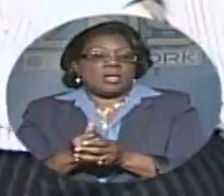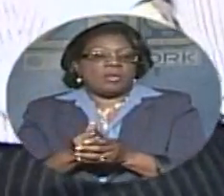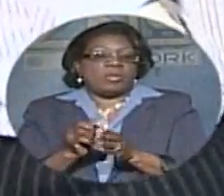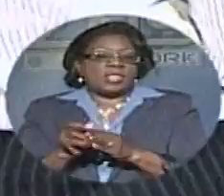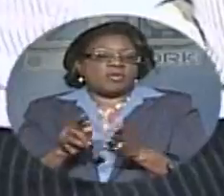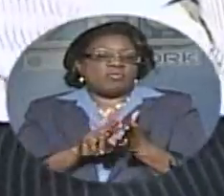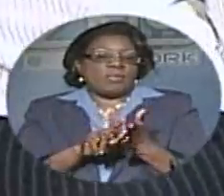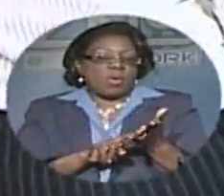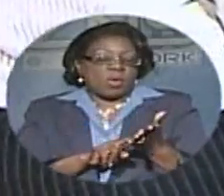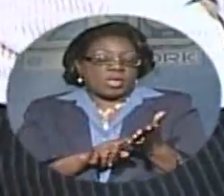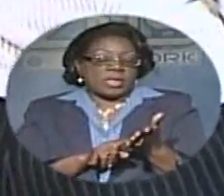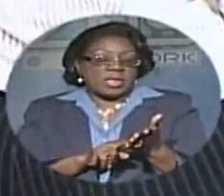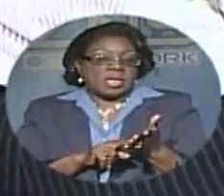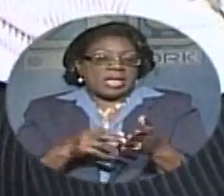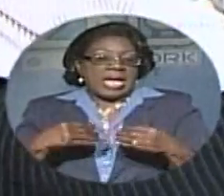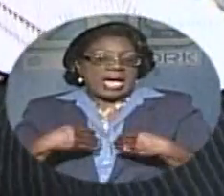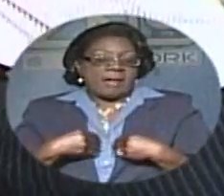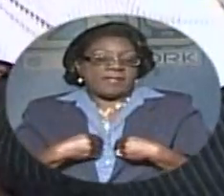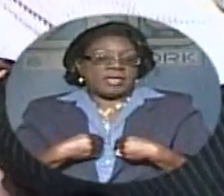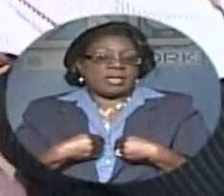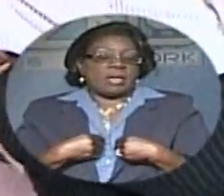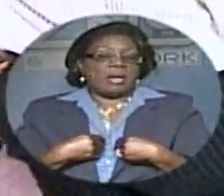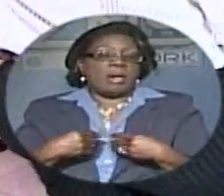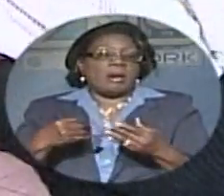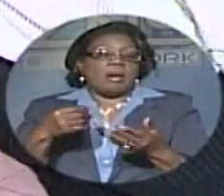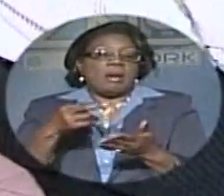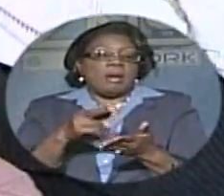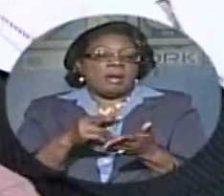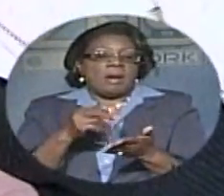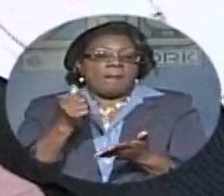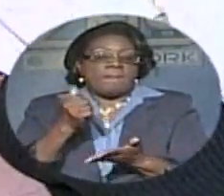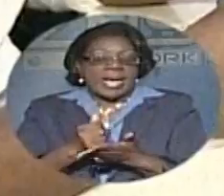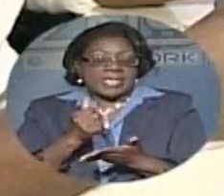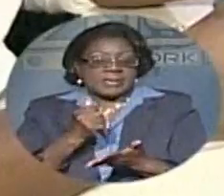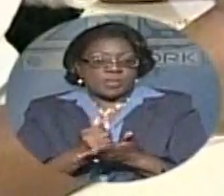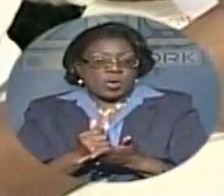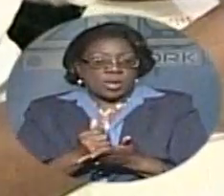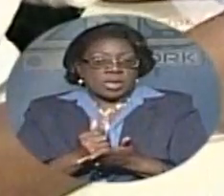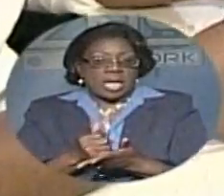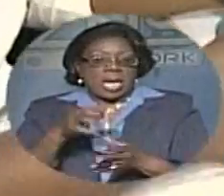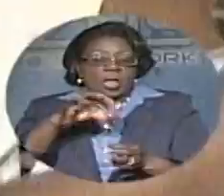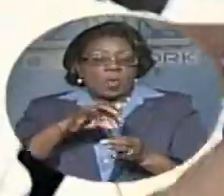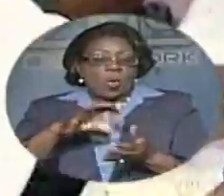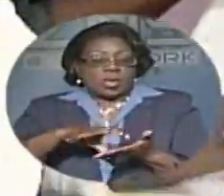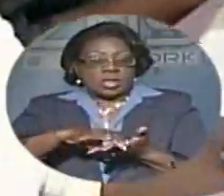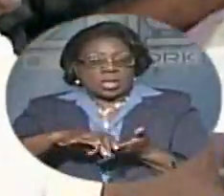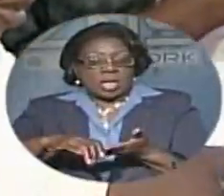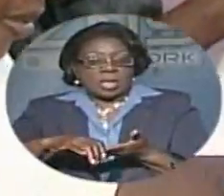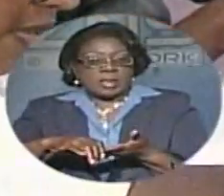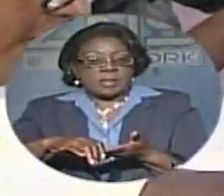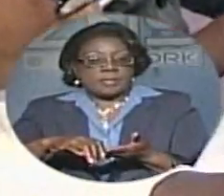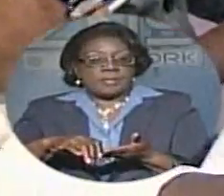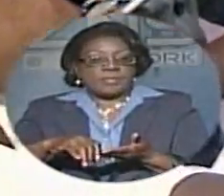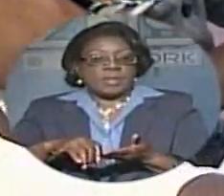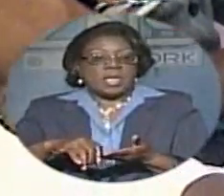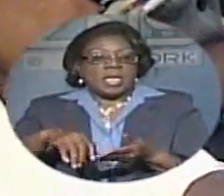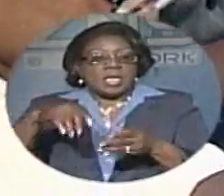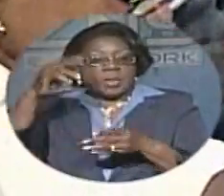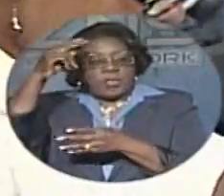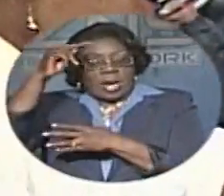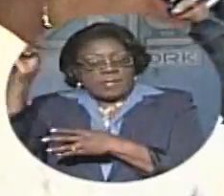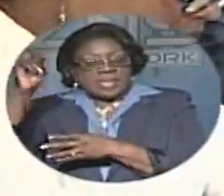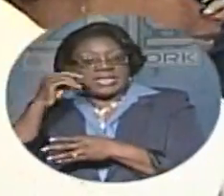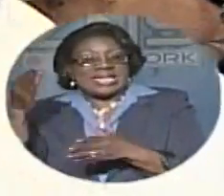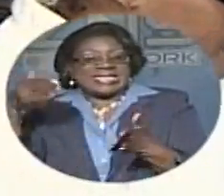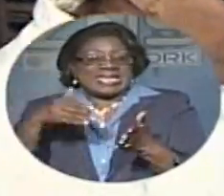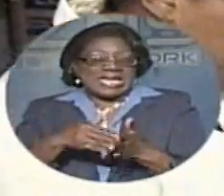possessing a passport and voter's card and anticipating charges to be filed against that individual soon. In the meantime, the Prime Minister is